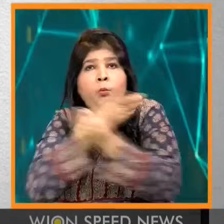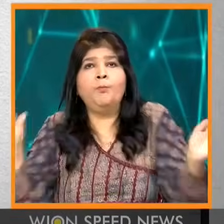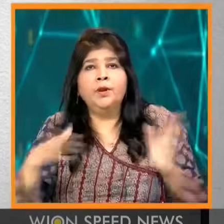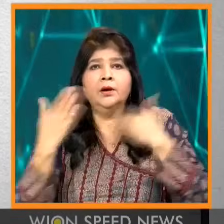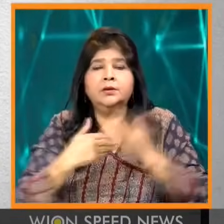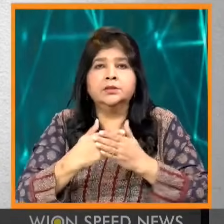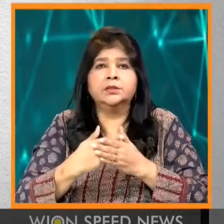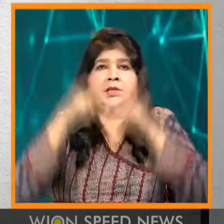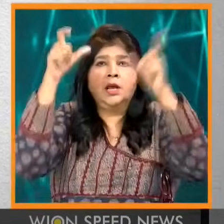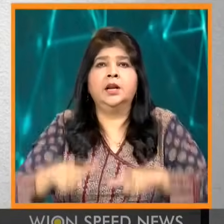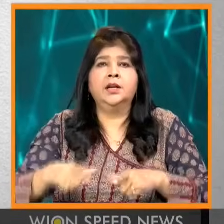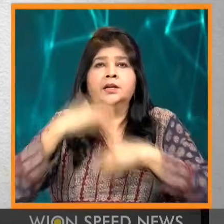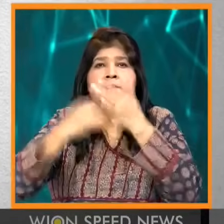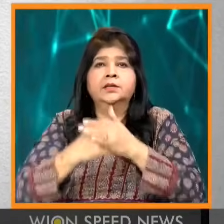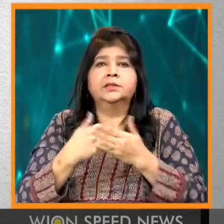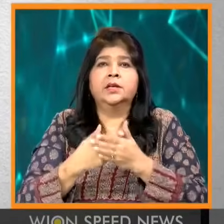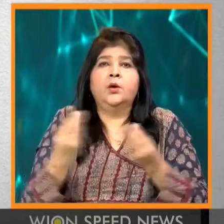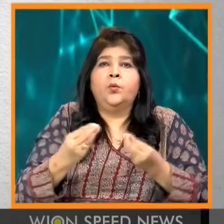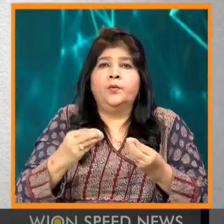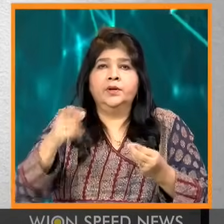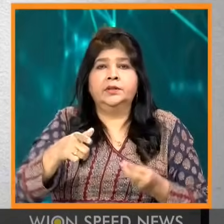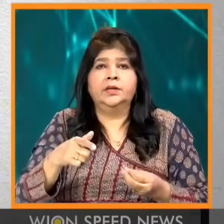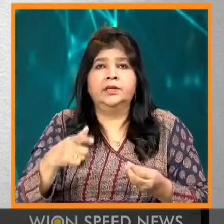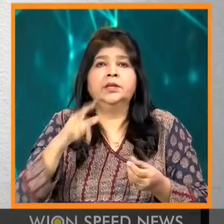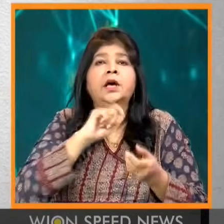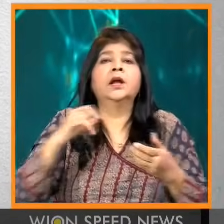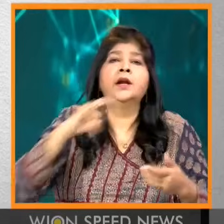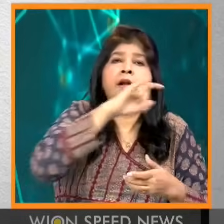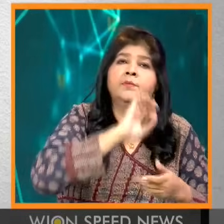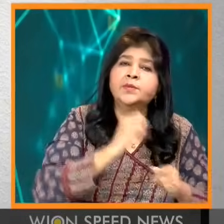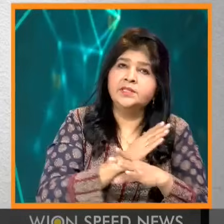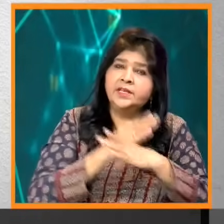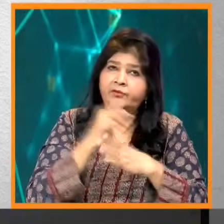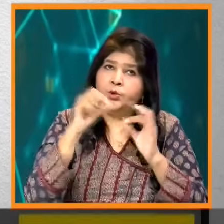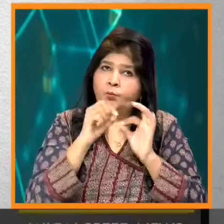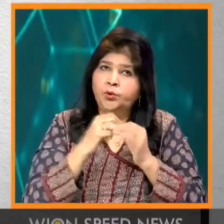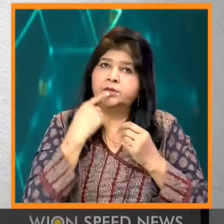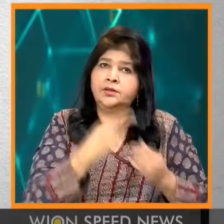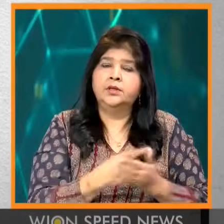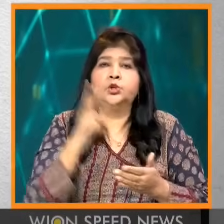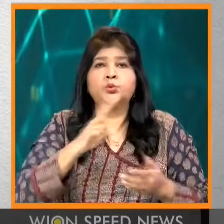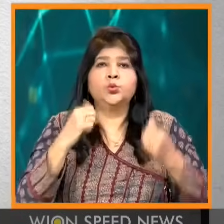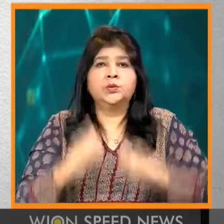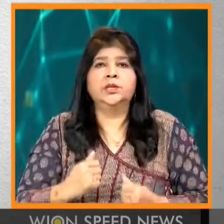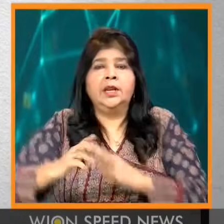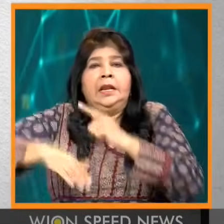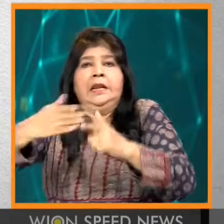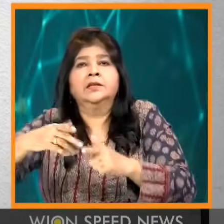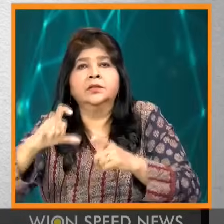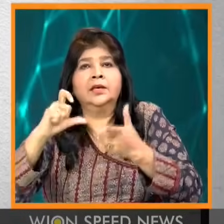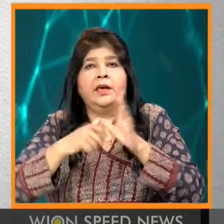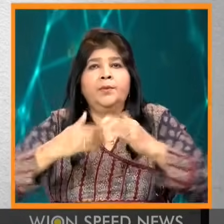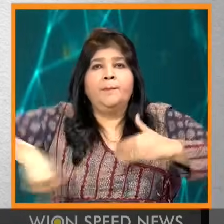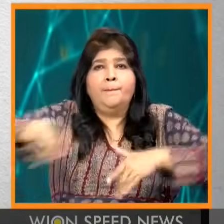cabin depressurization incident. However, the National Transportation Safety Board has said that the two seats next to the cabin panel